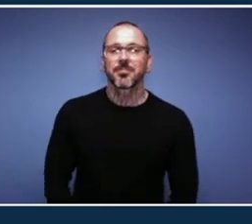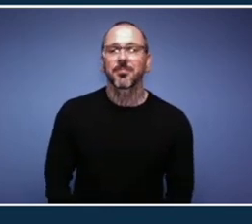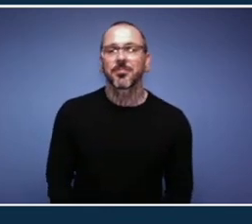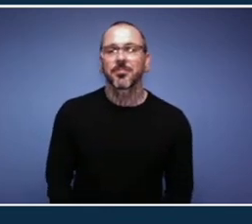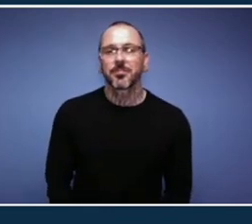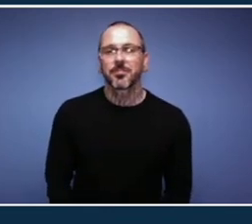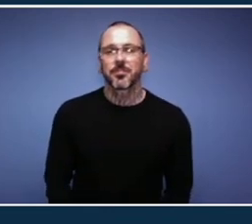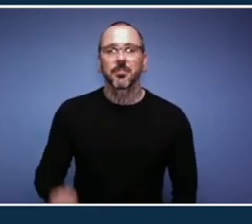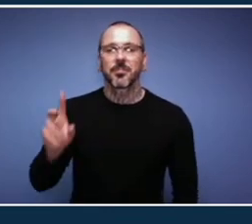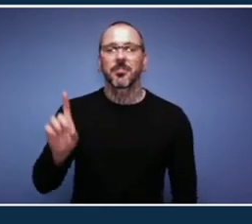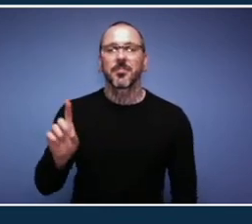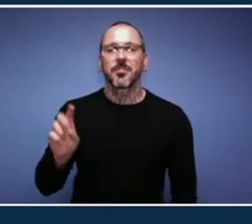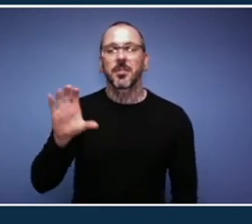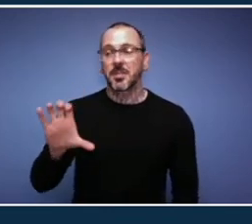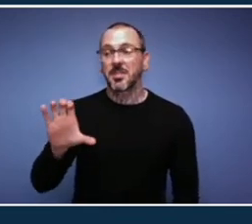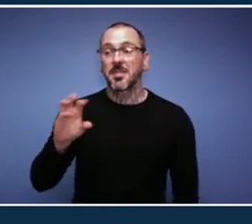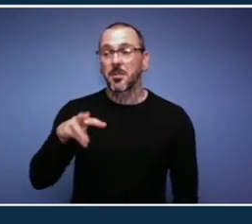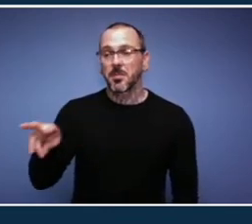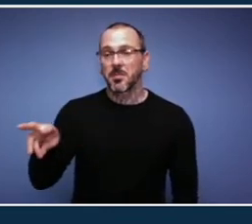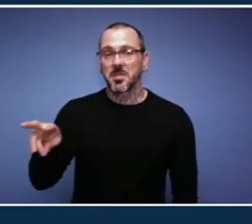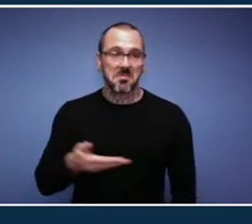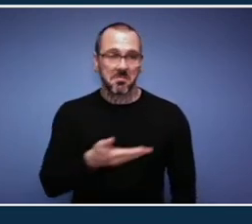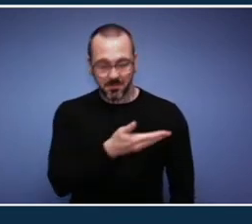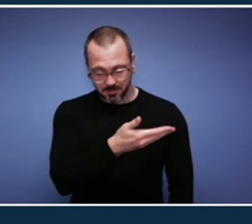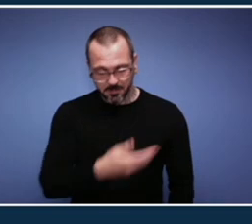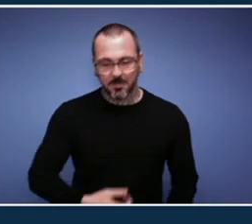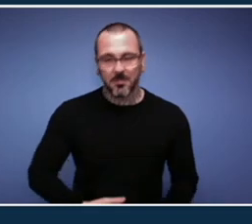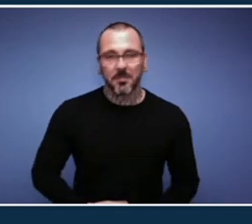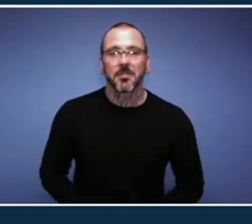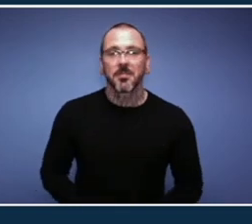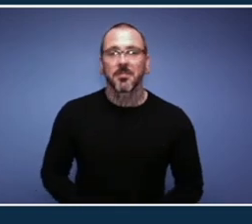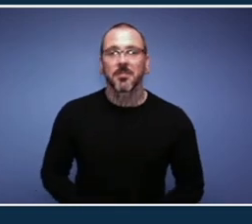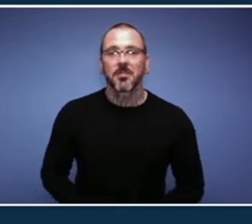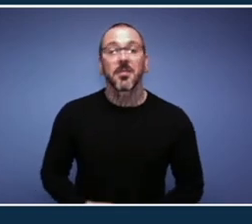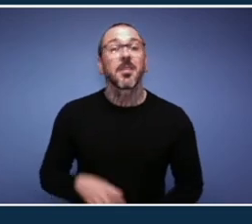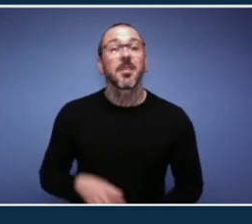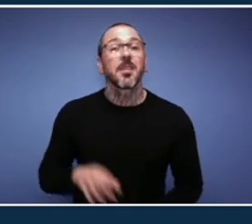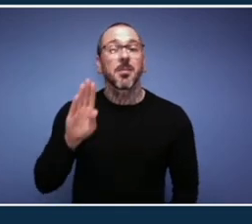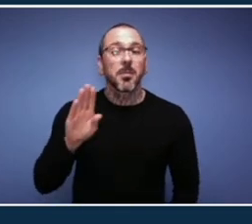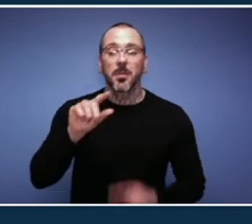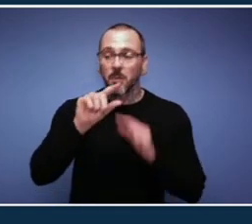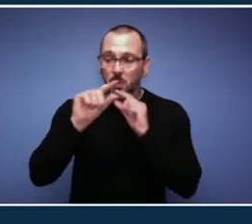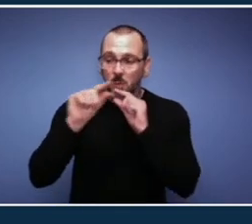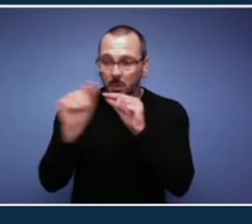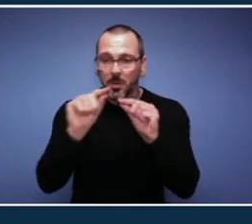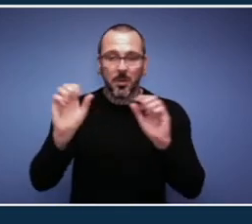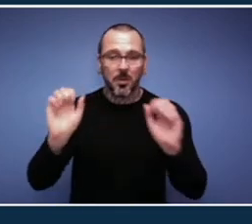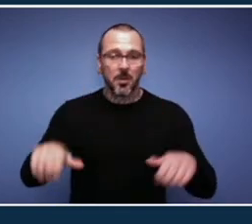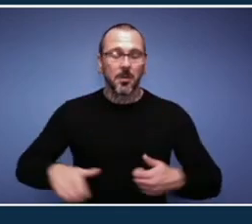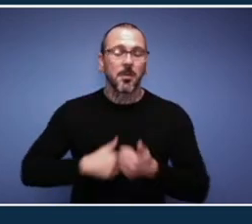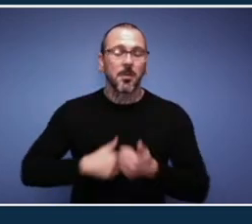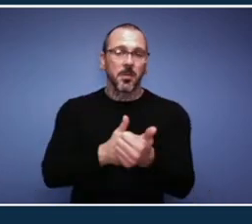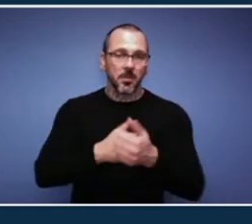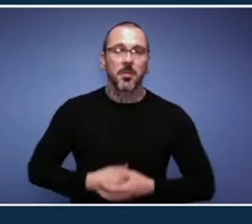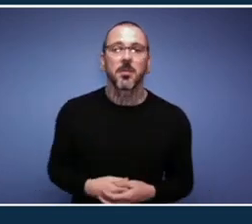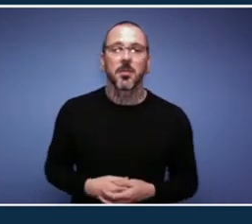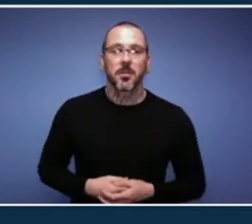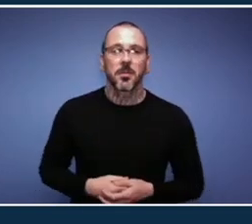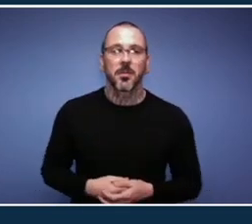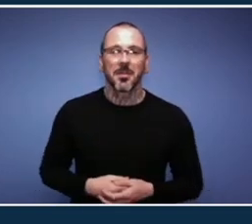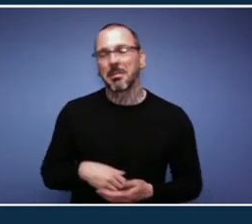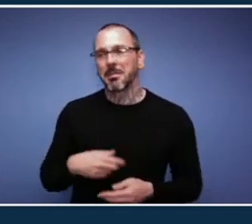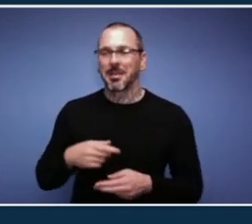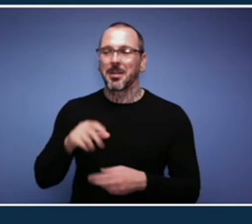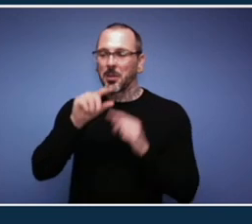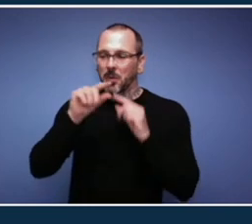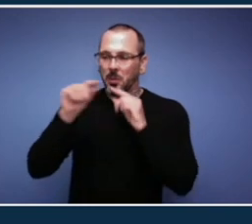DRC's website is there. You can also follow us on Facebook and Twitter. I refuse to call it X because that's a